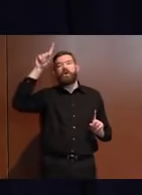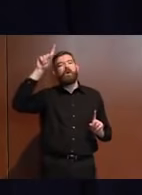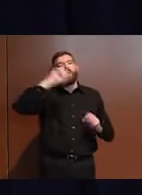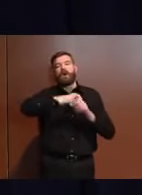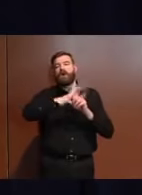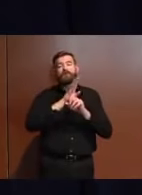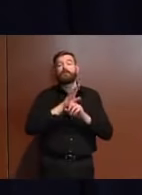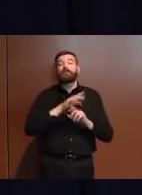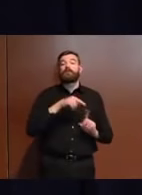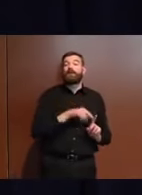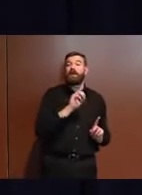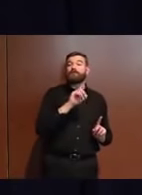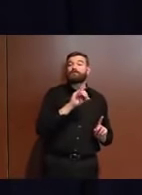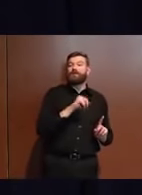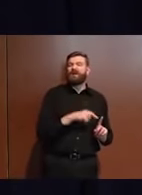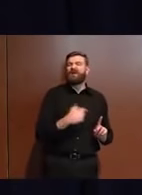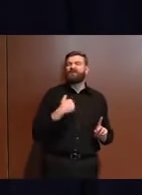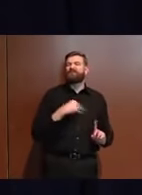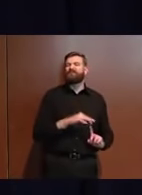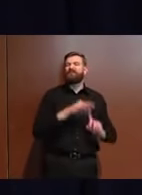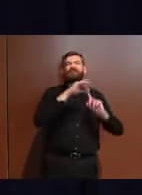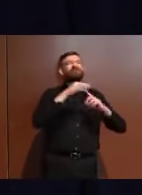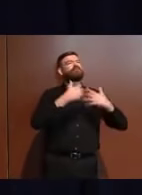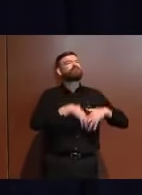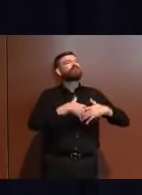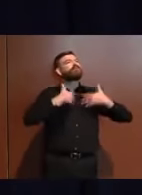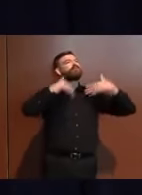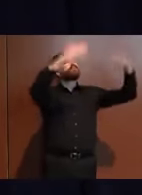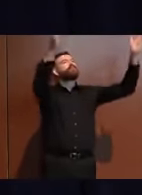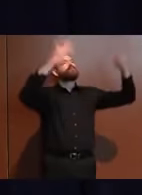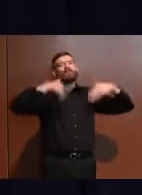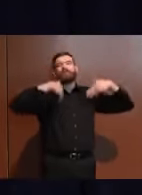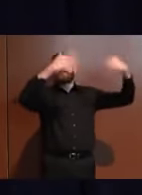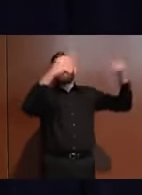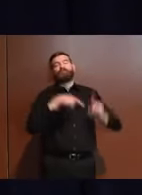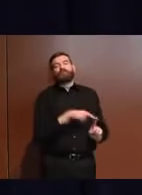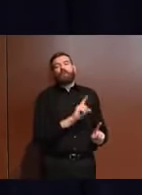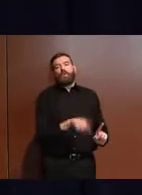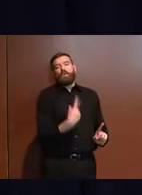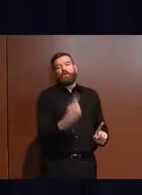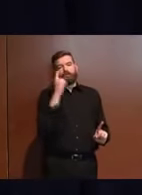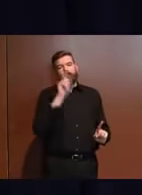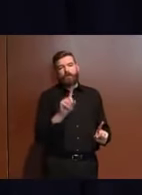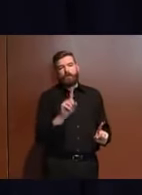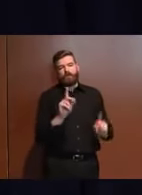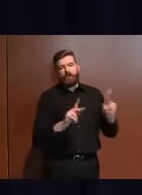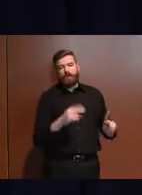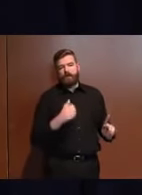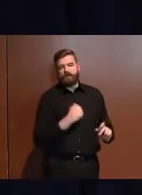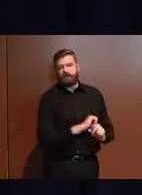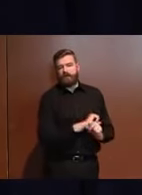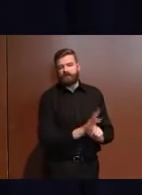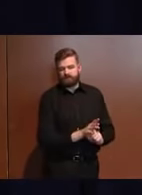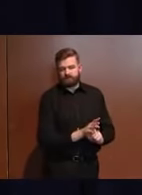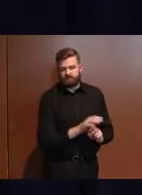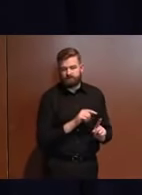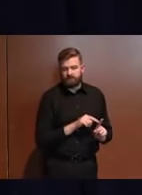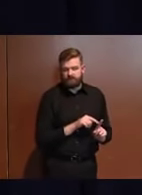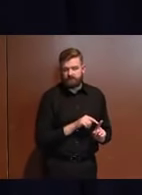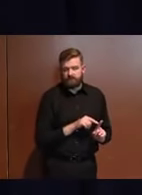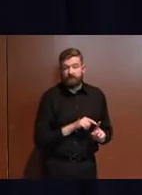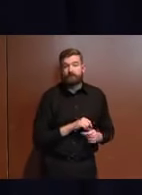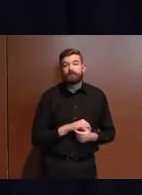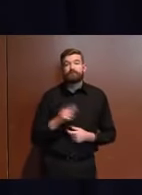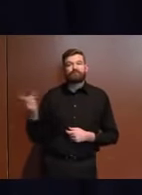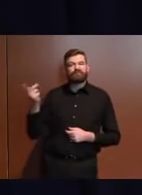week, Dr. Eddie Bresnitz, who some of you know was formerly a state epidemiologist. He's come out of